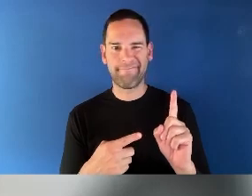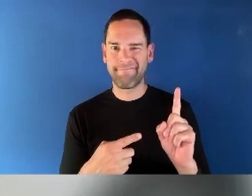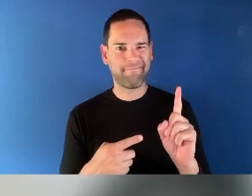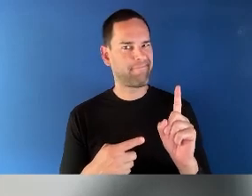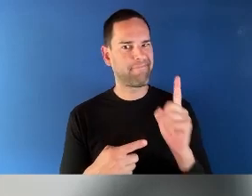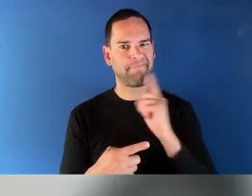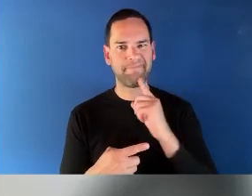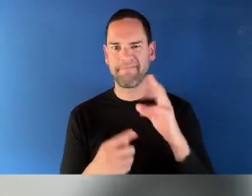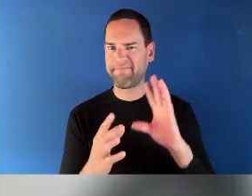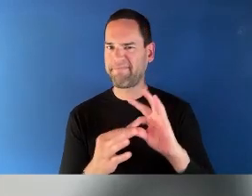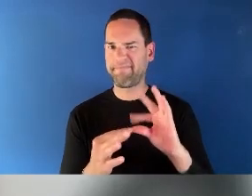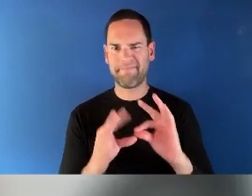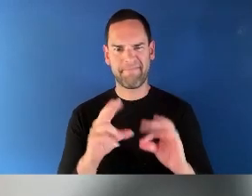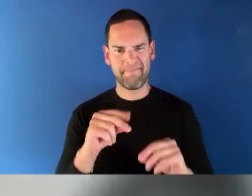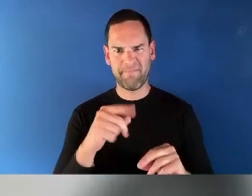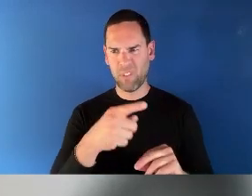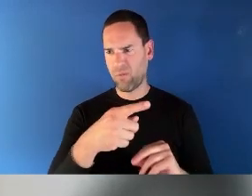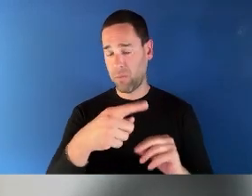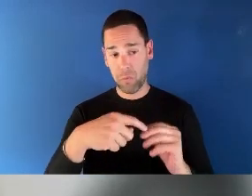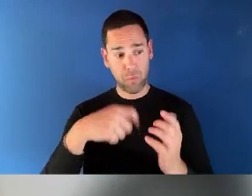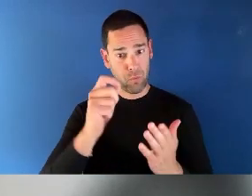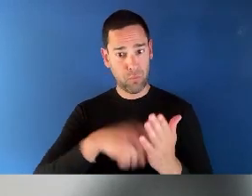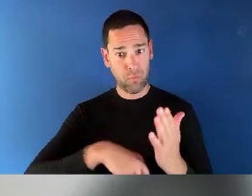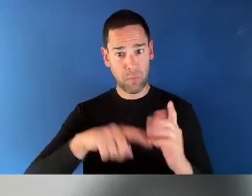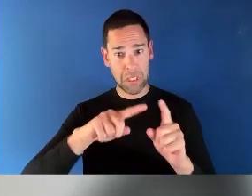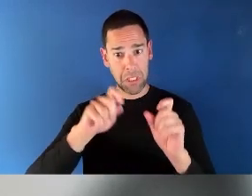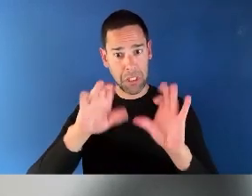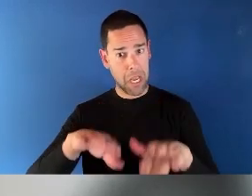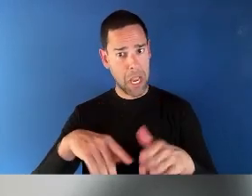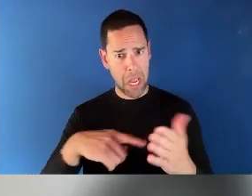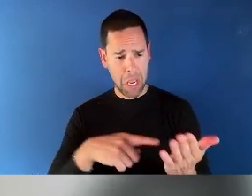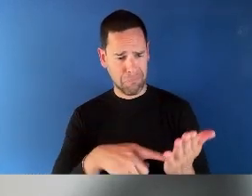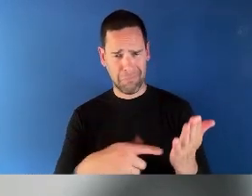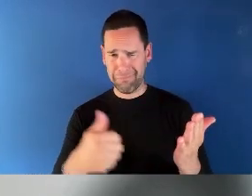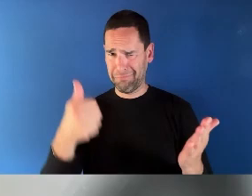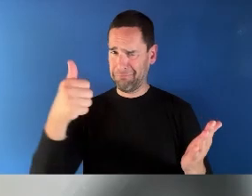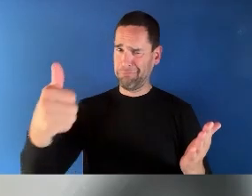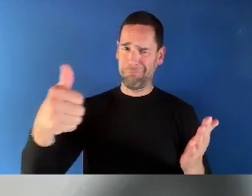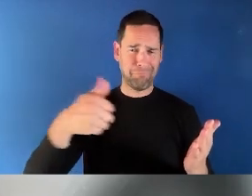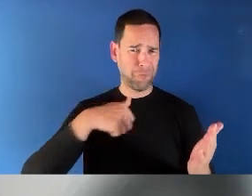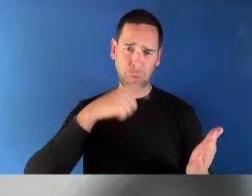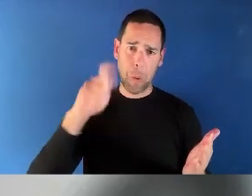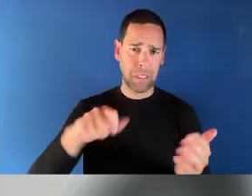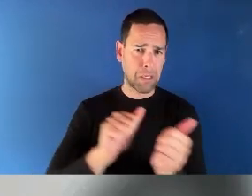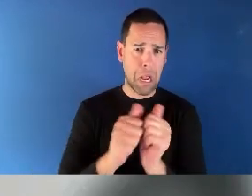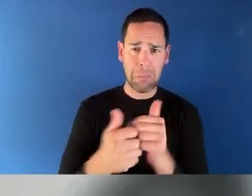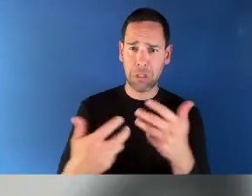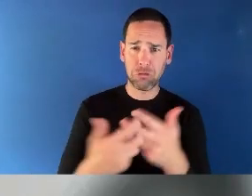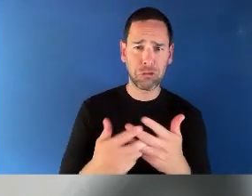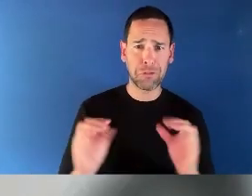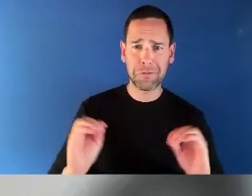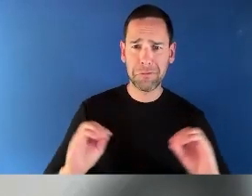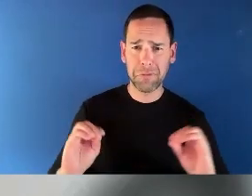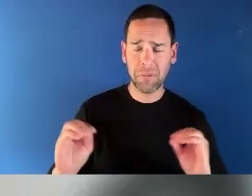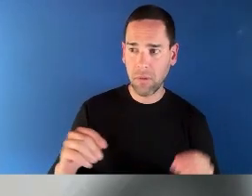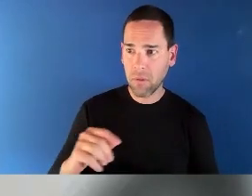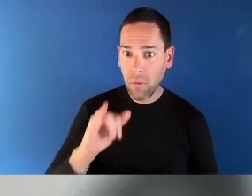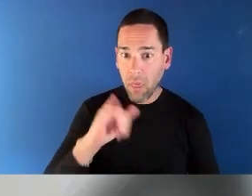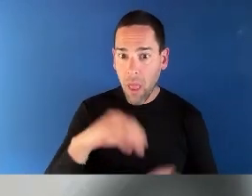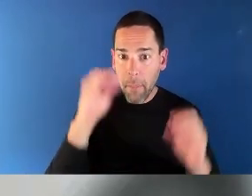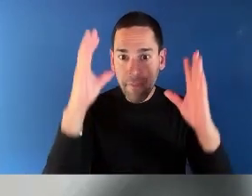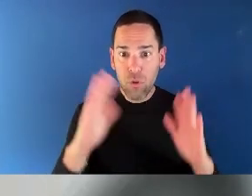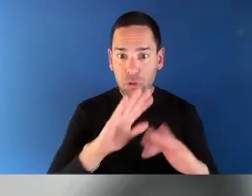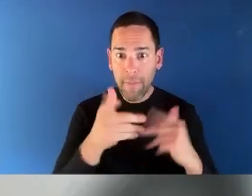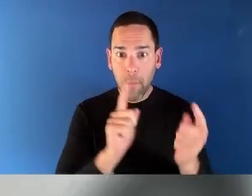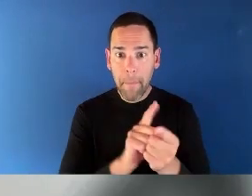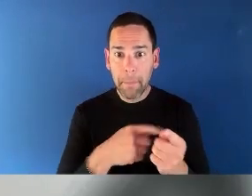on the exam, that I didn't need them. Didn't need the accommodations. And this person had never met me. They